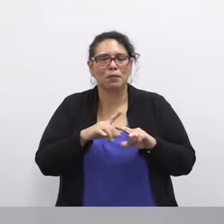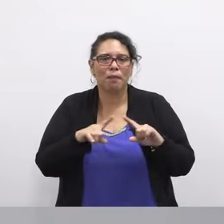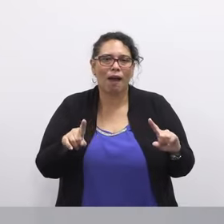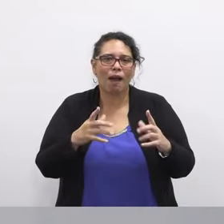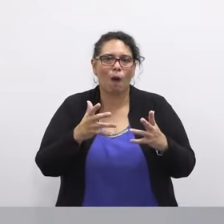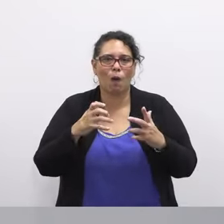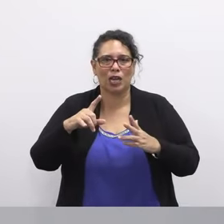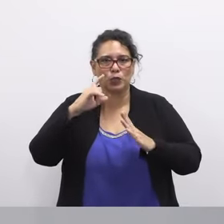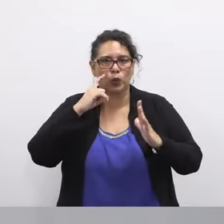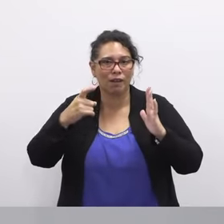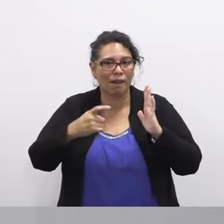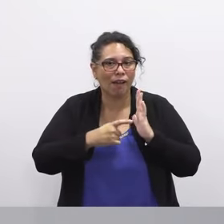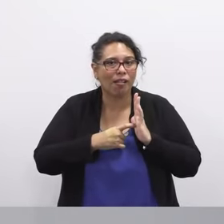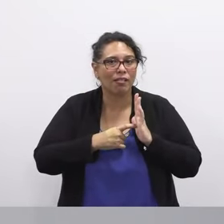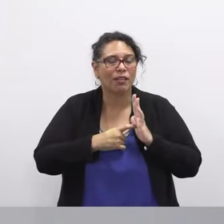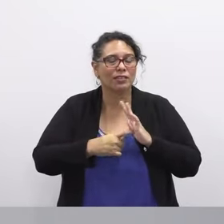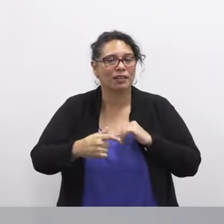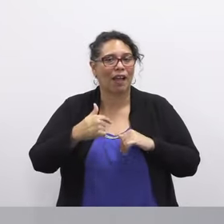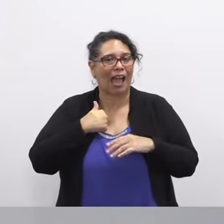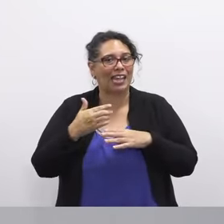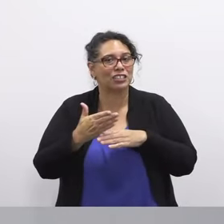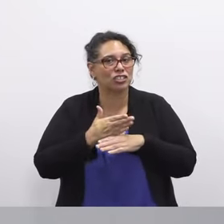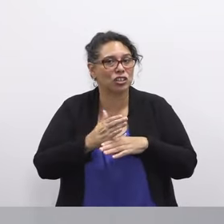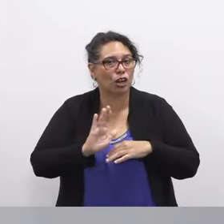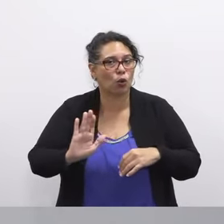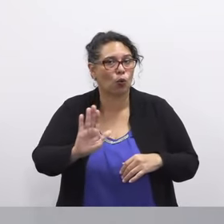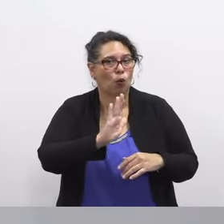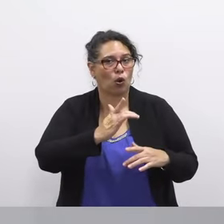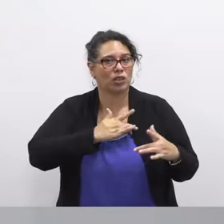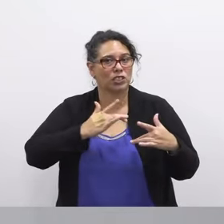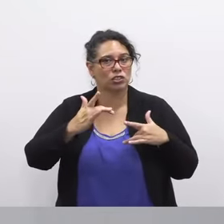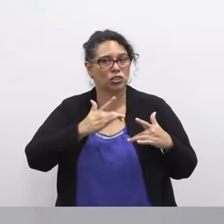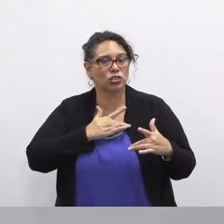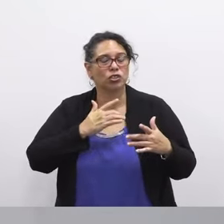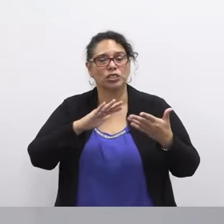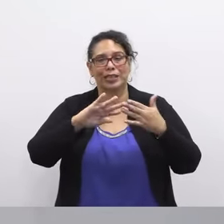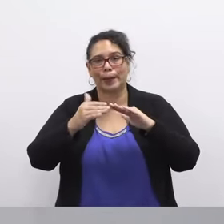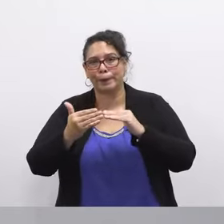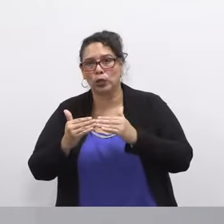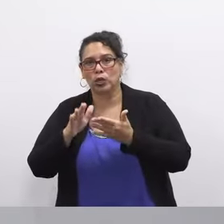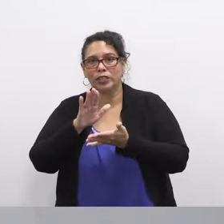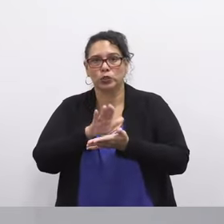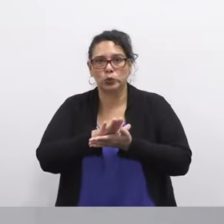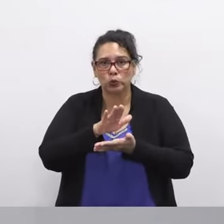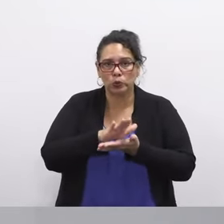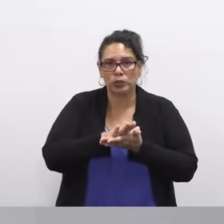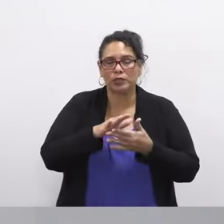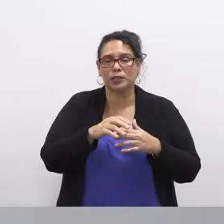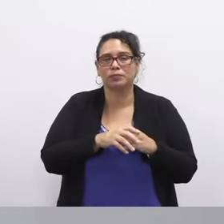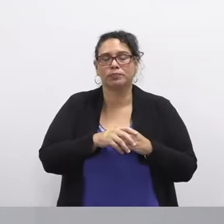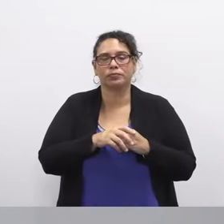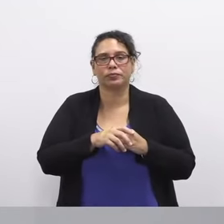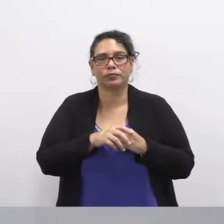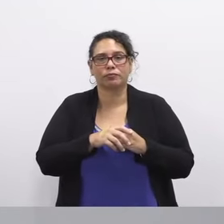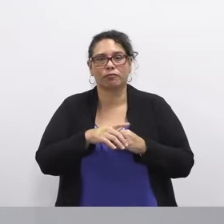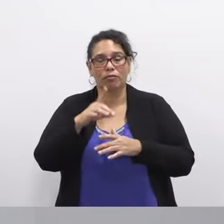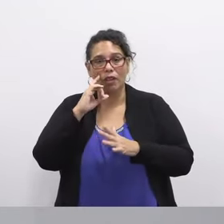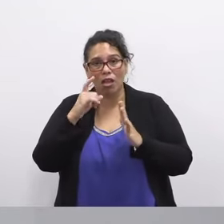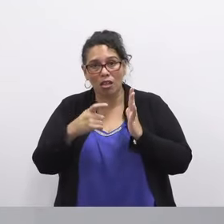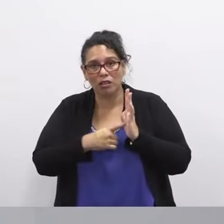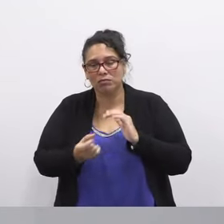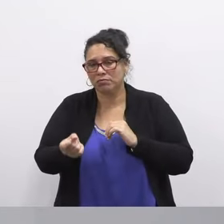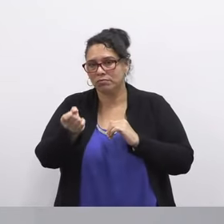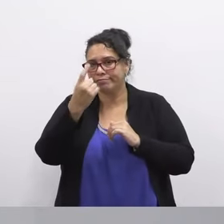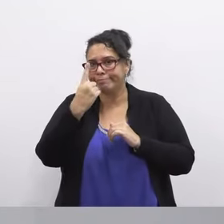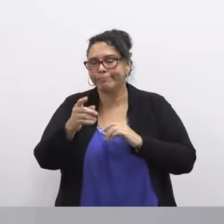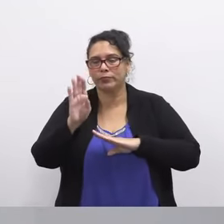acknowledge that I share the concerns in our communities, in our schools. I acknowledge and understand